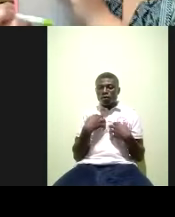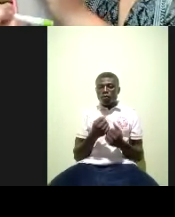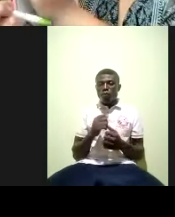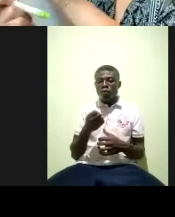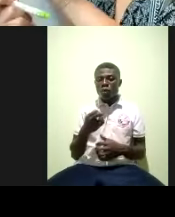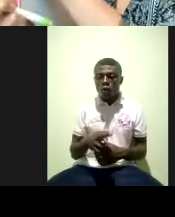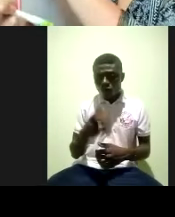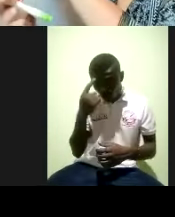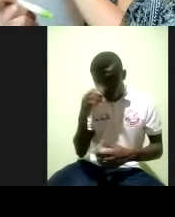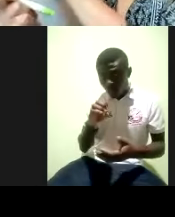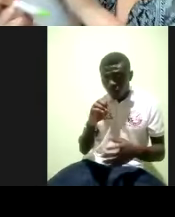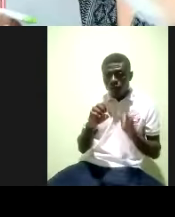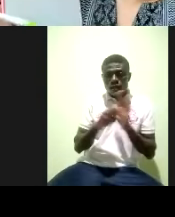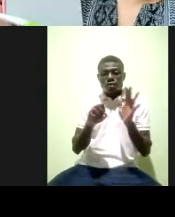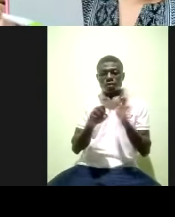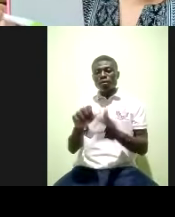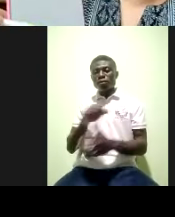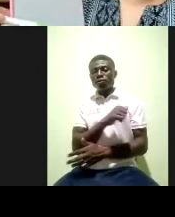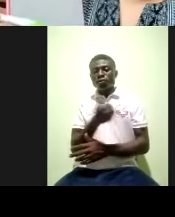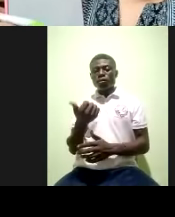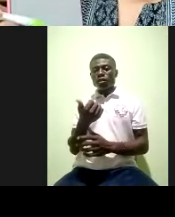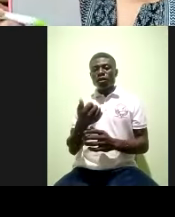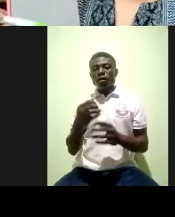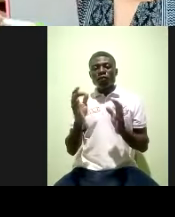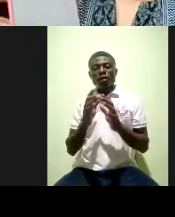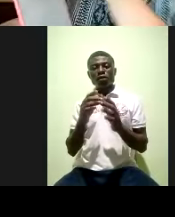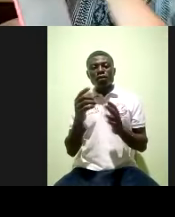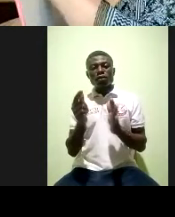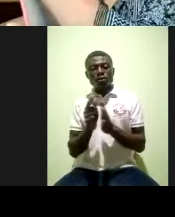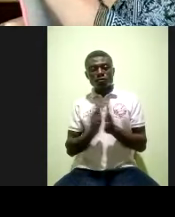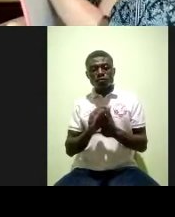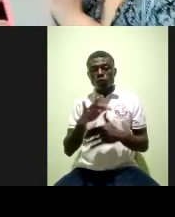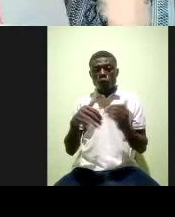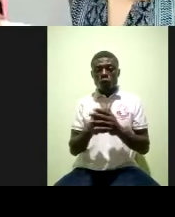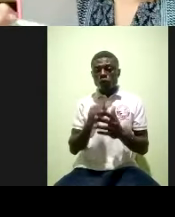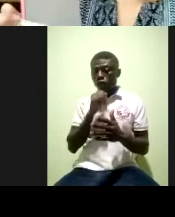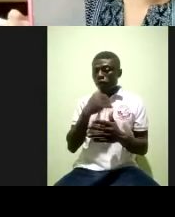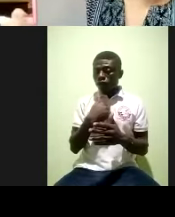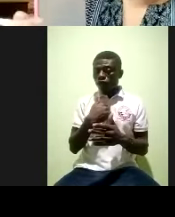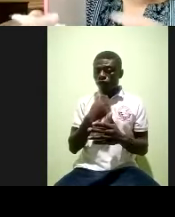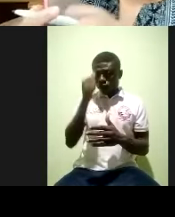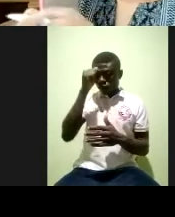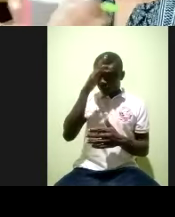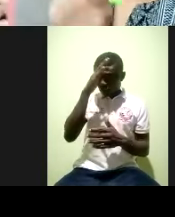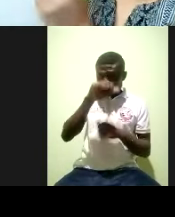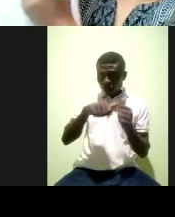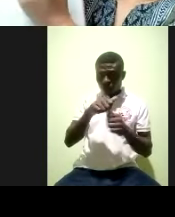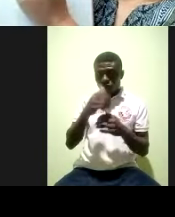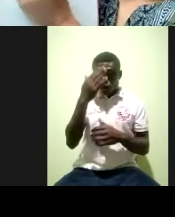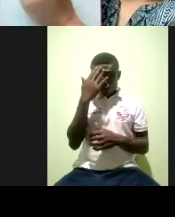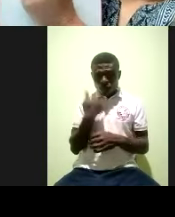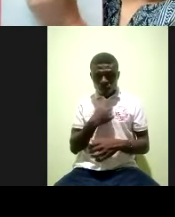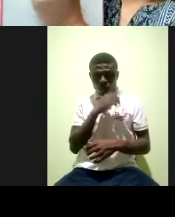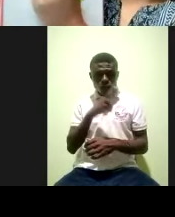another phonetic rule is they may not have the knowledge of why do we use the sound